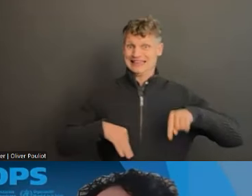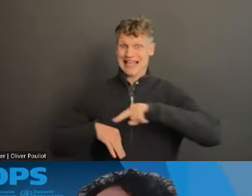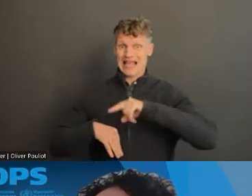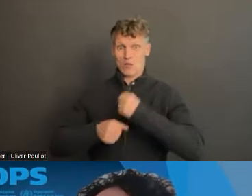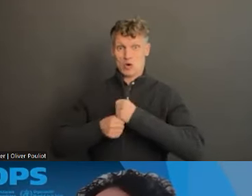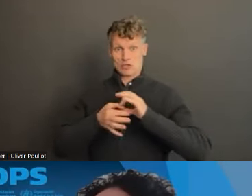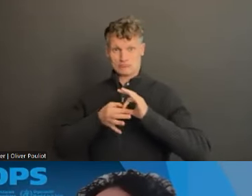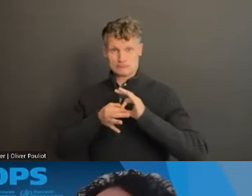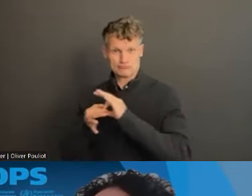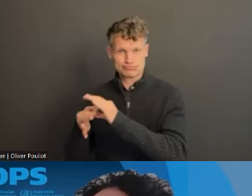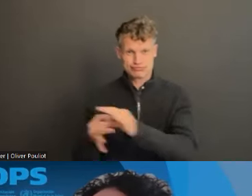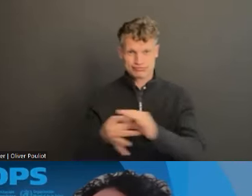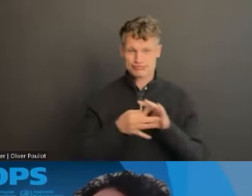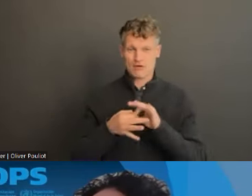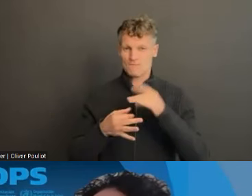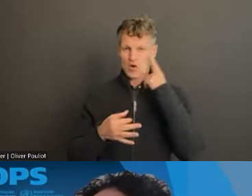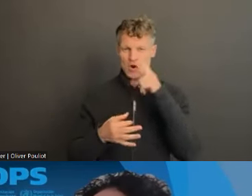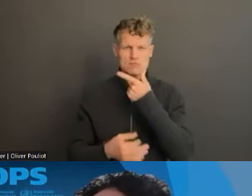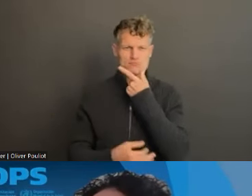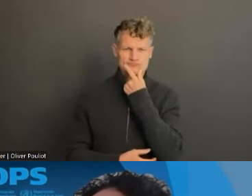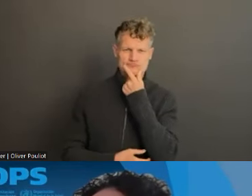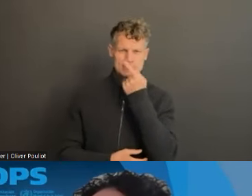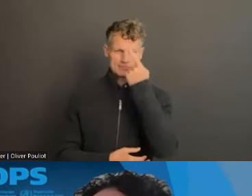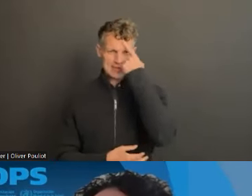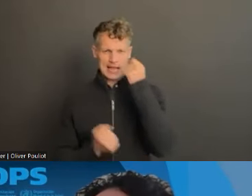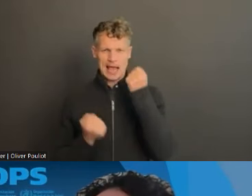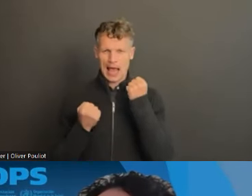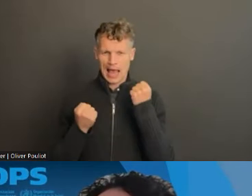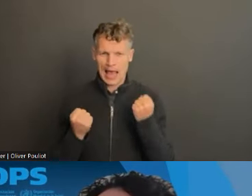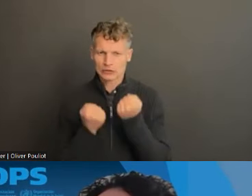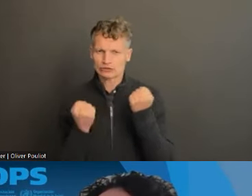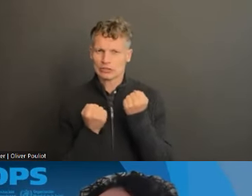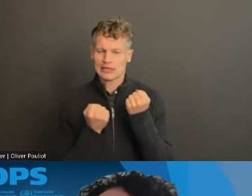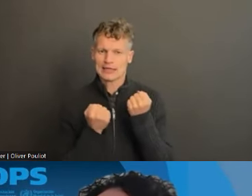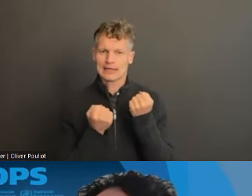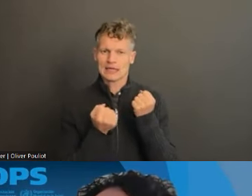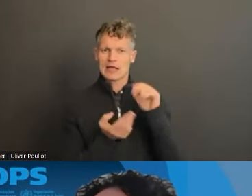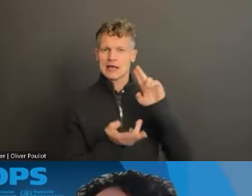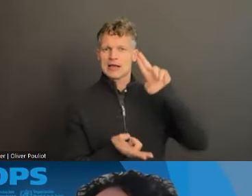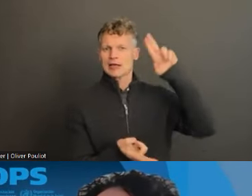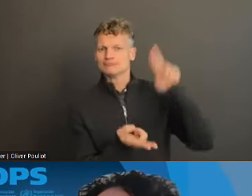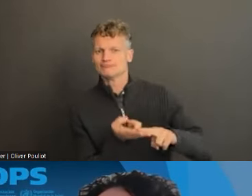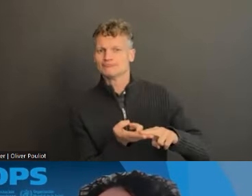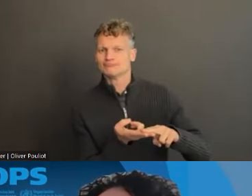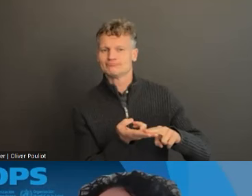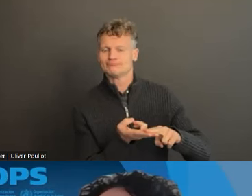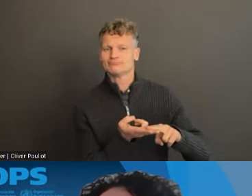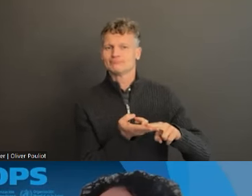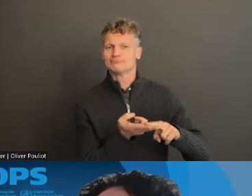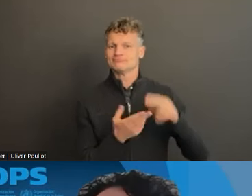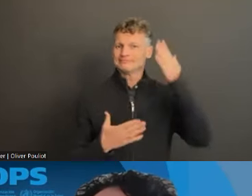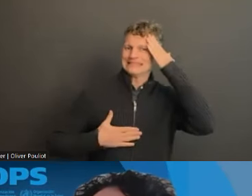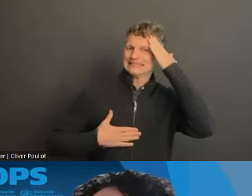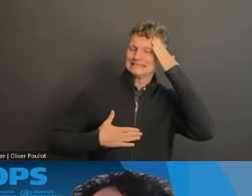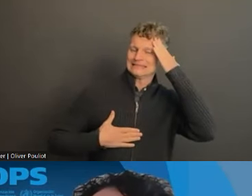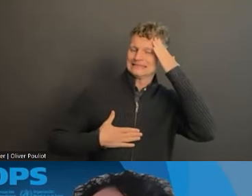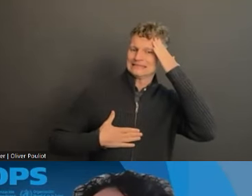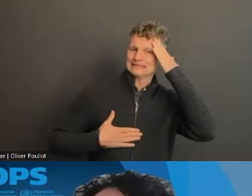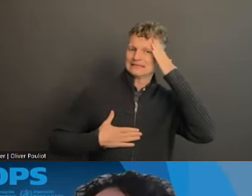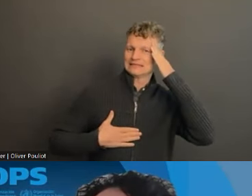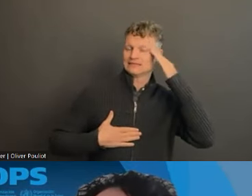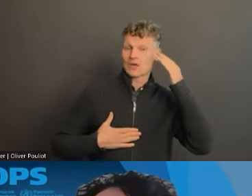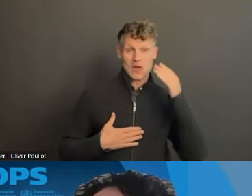diseases. So the way in which Brazil is looking into the elimination of diseases is from the